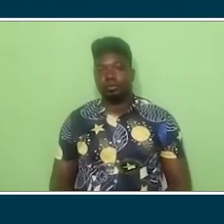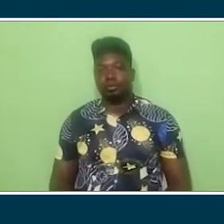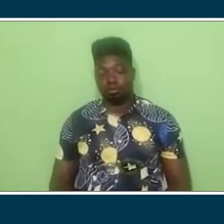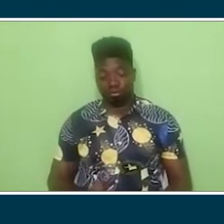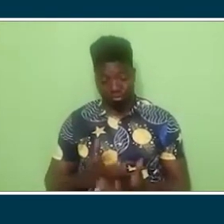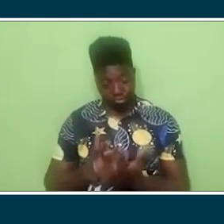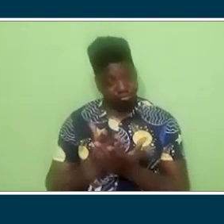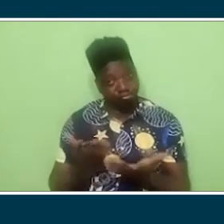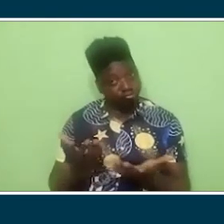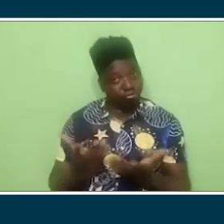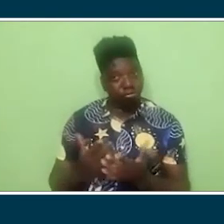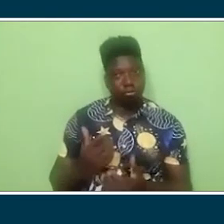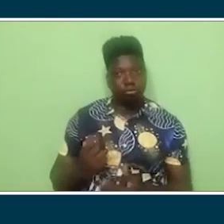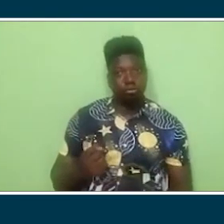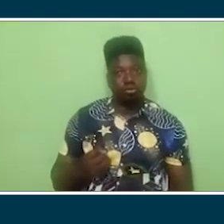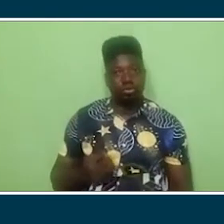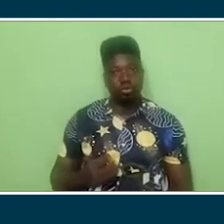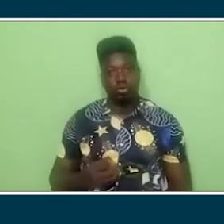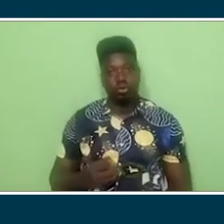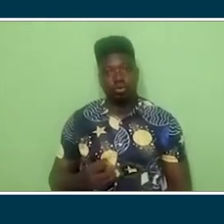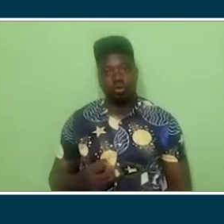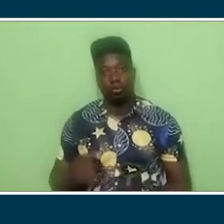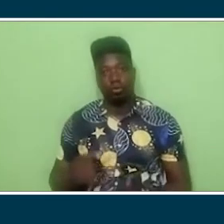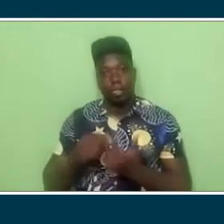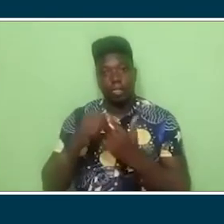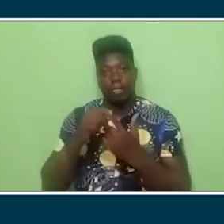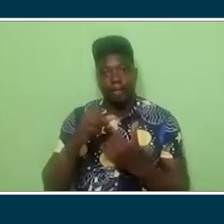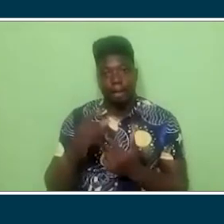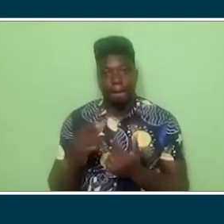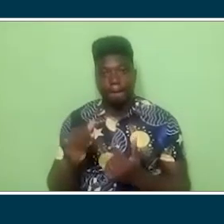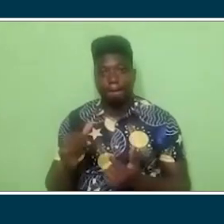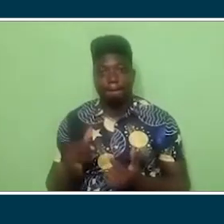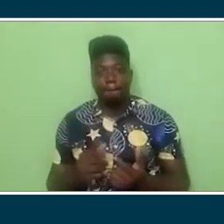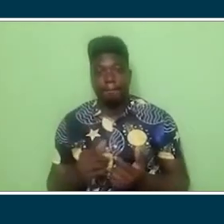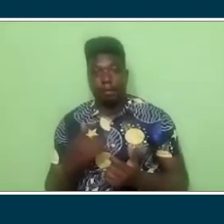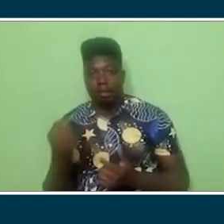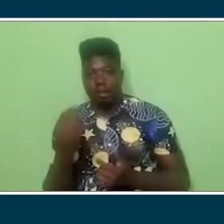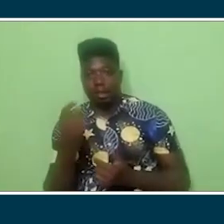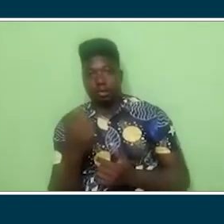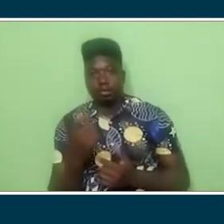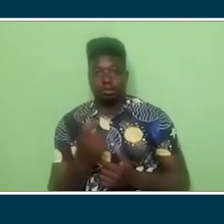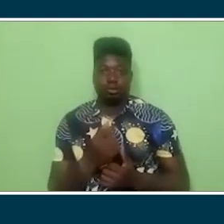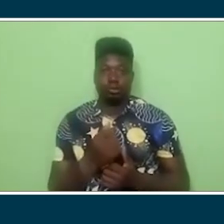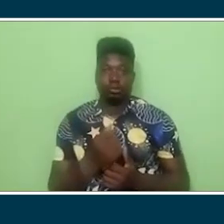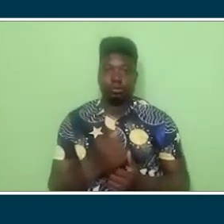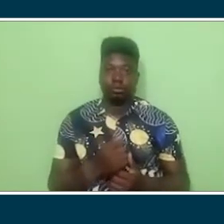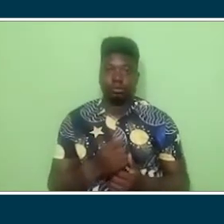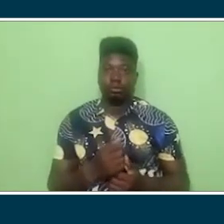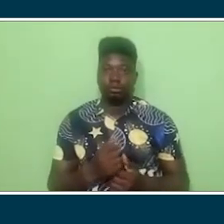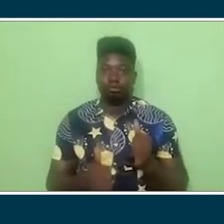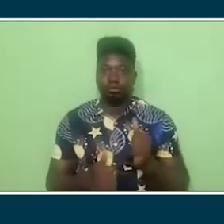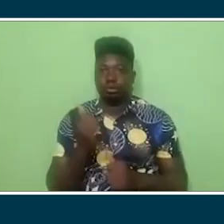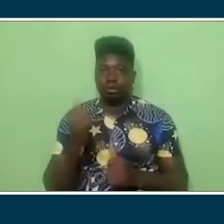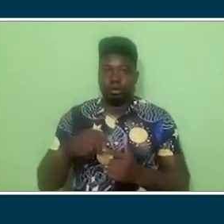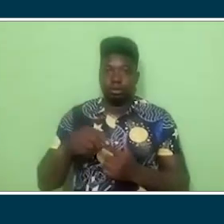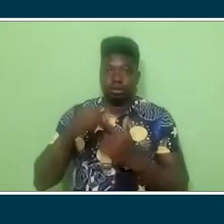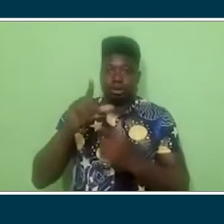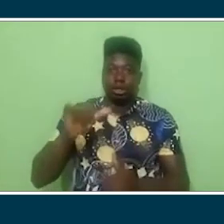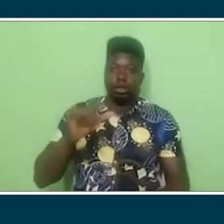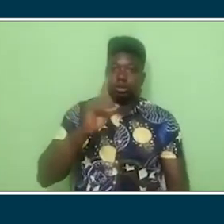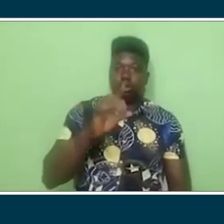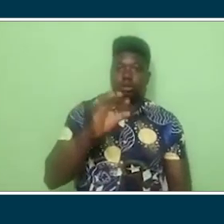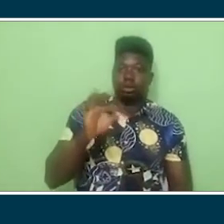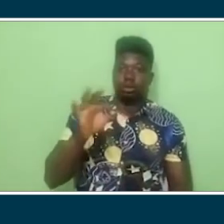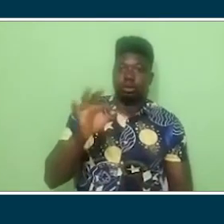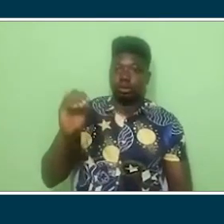right? So especially a little bit in the 80s, but mostly since 1990 something, there was a